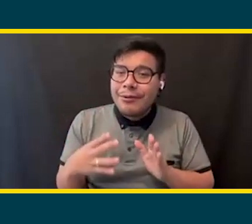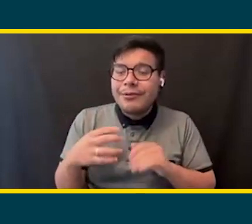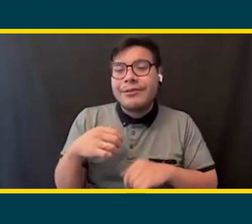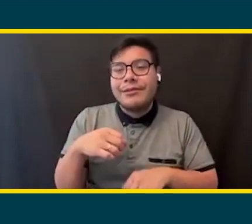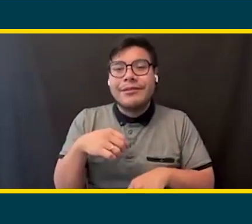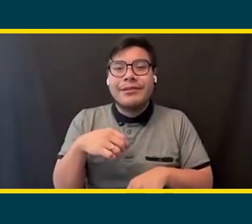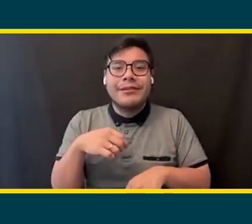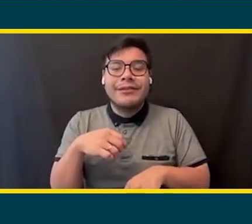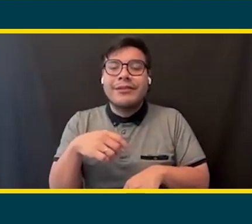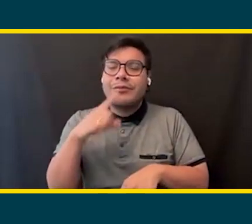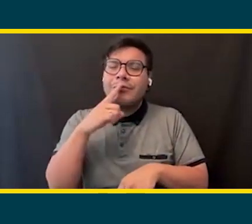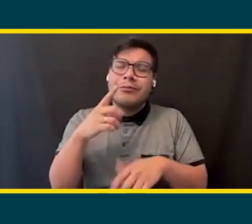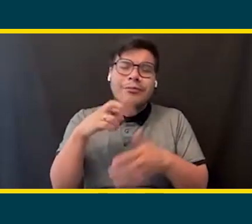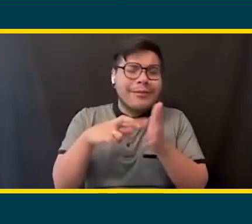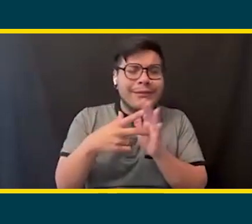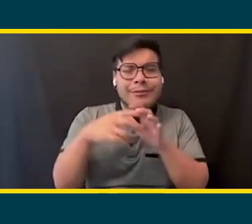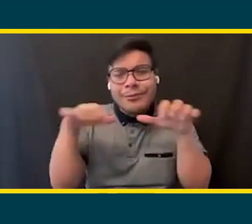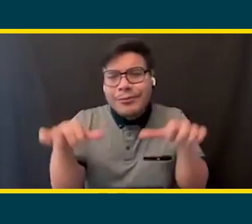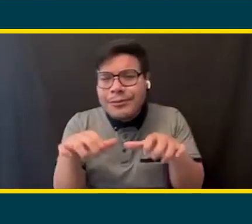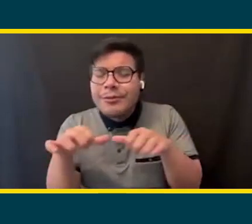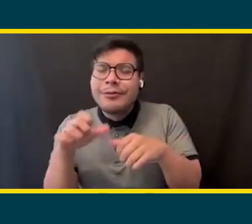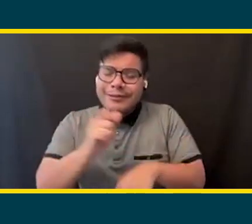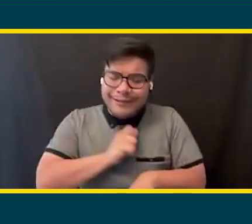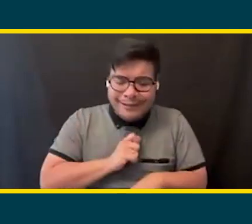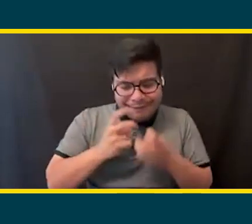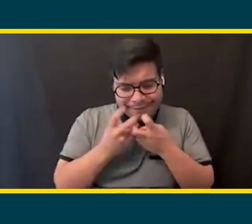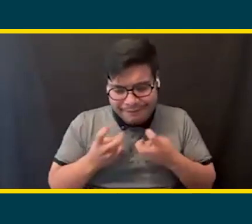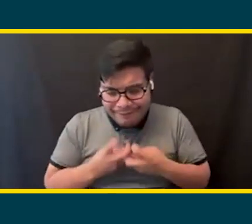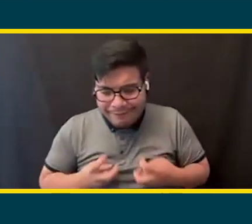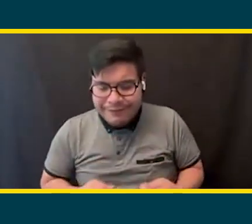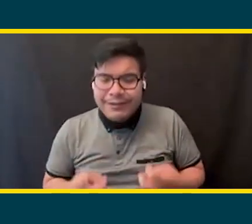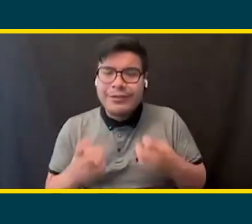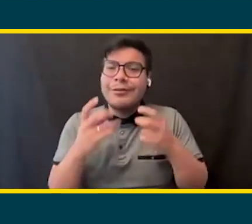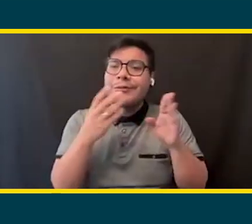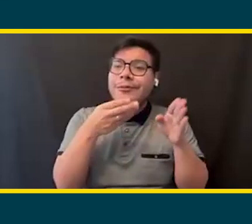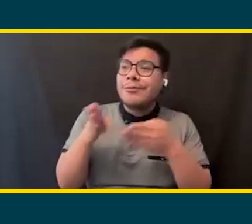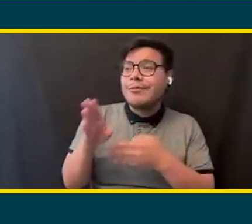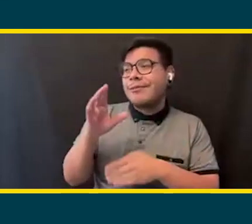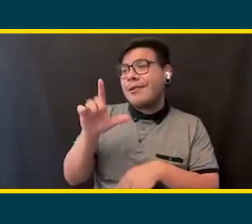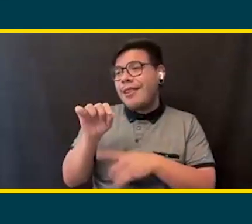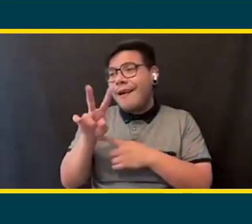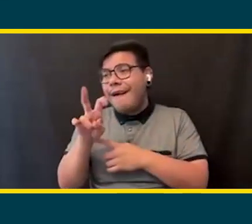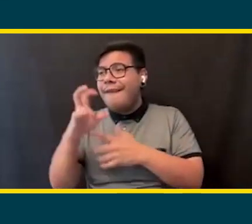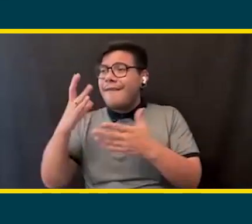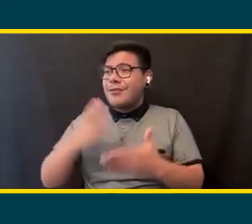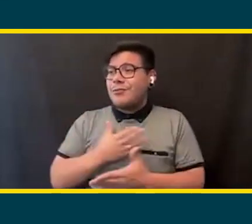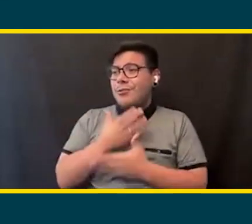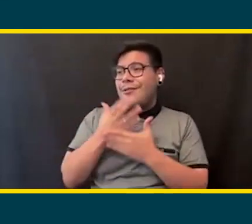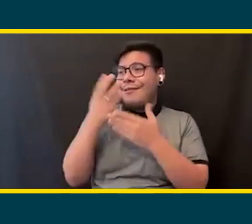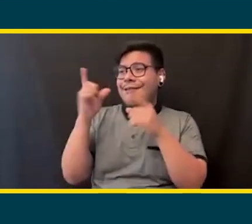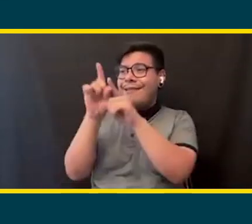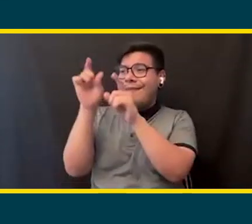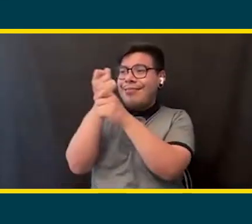the work, to self-interrogate, to move towards love and joy as a liberatory